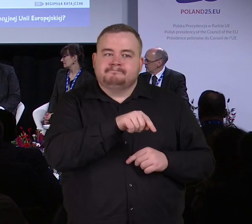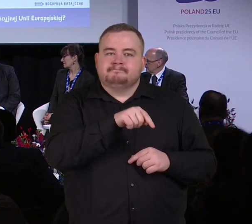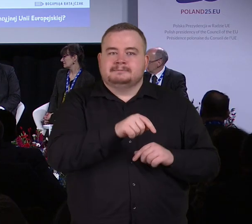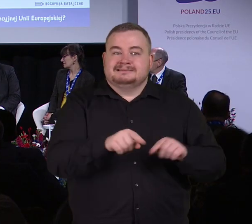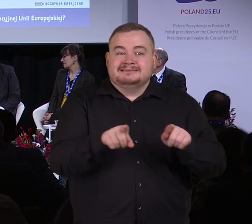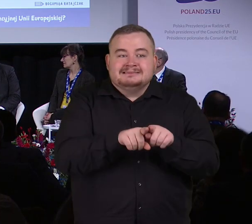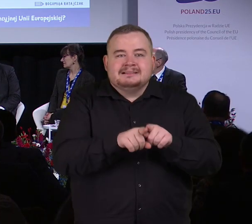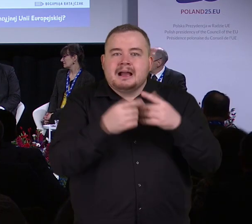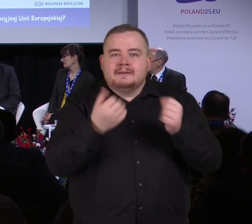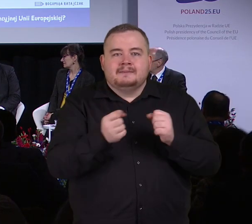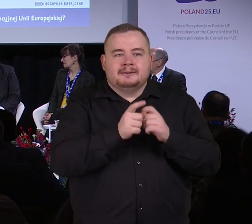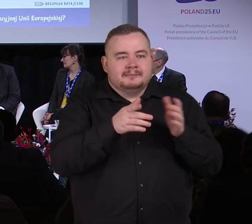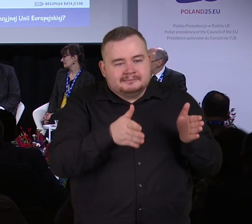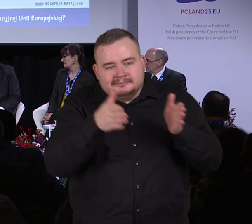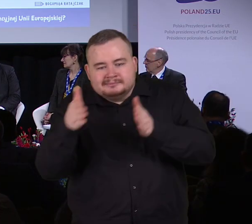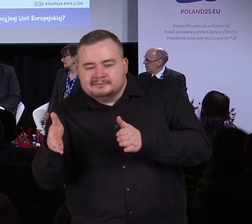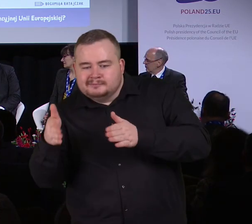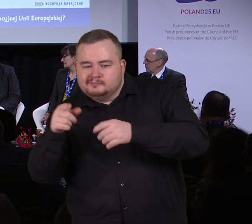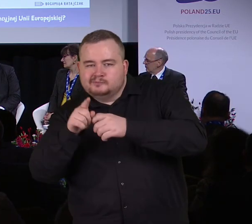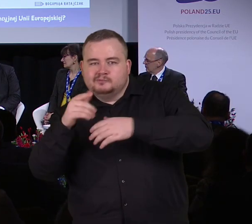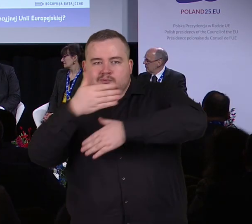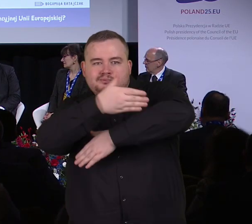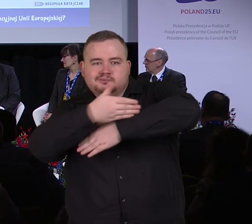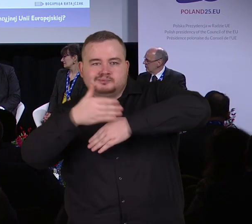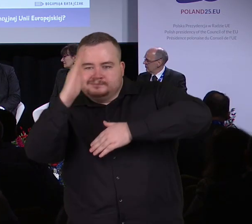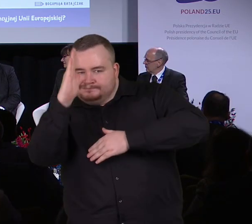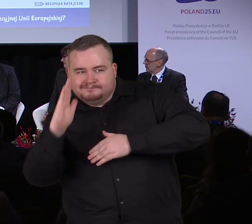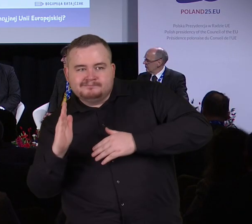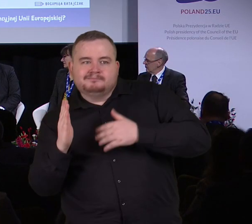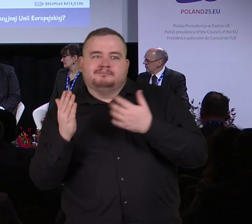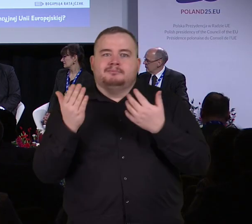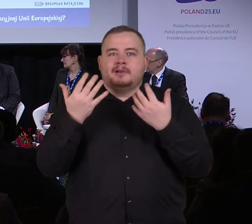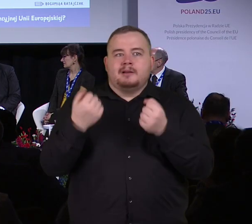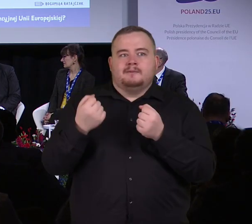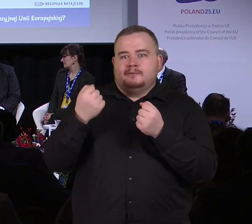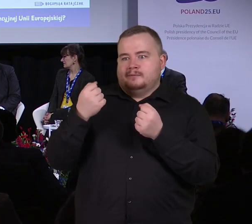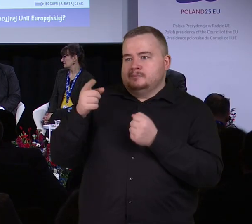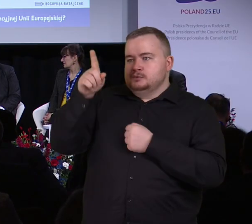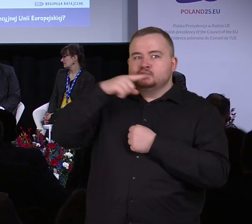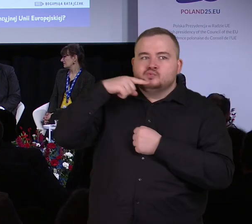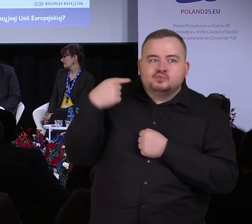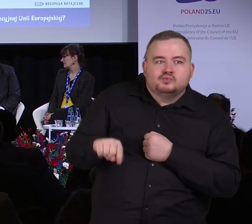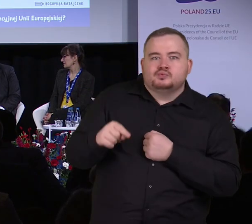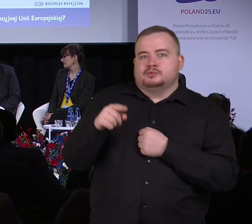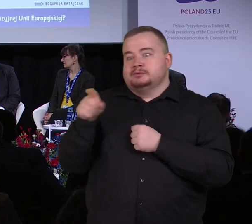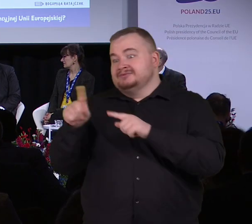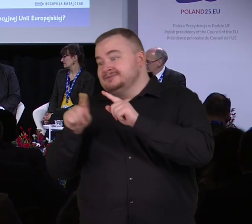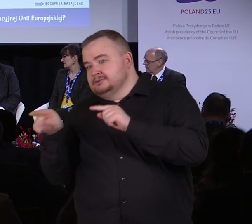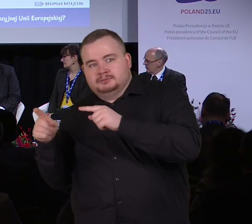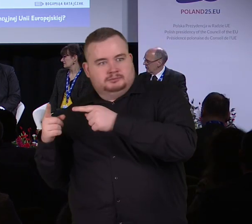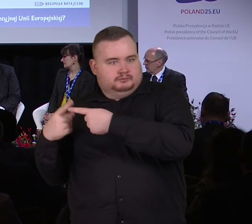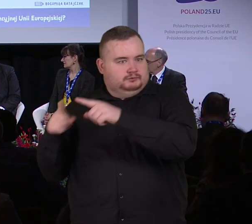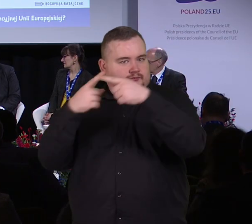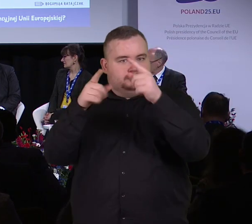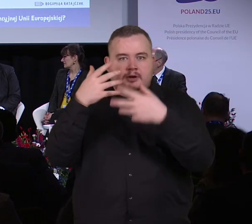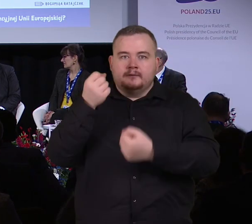There are a bit different problems, so we are trying to support entrepreneurs to change their business